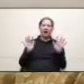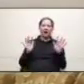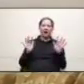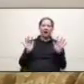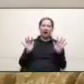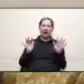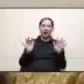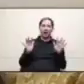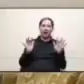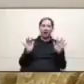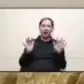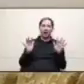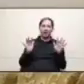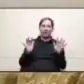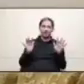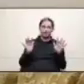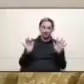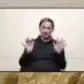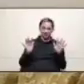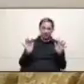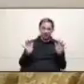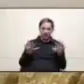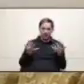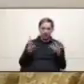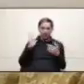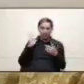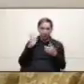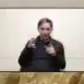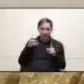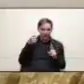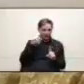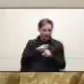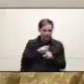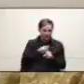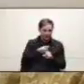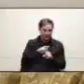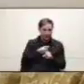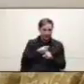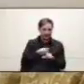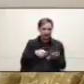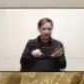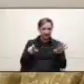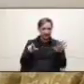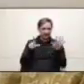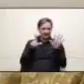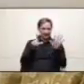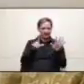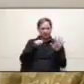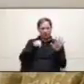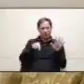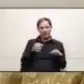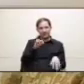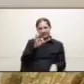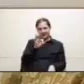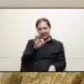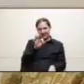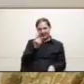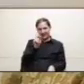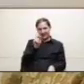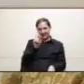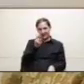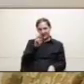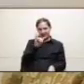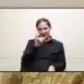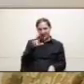or how will it impact on the employees, the 7.3 million that